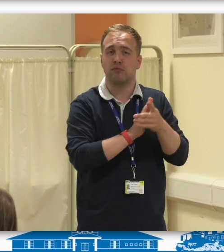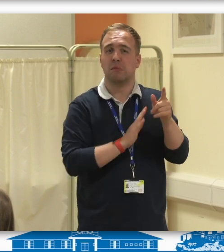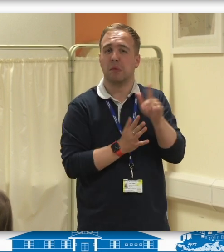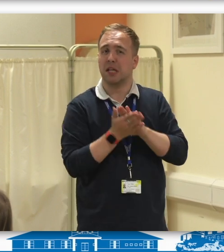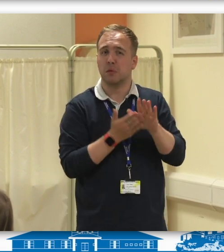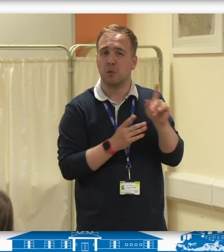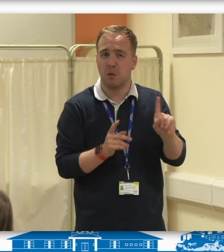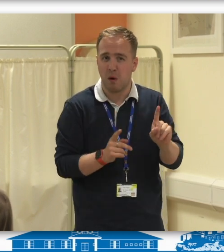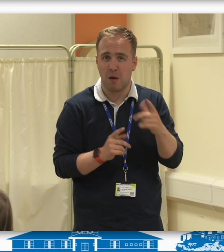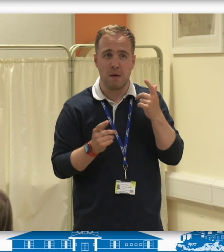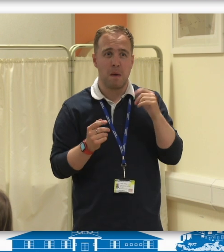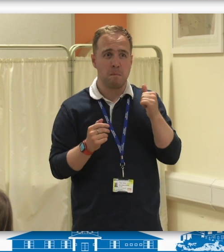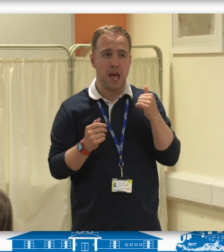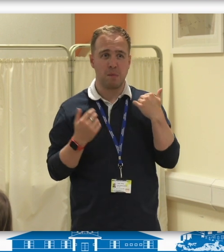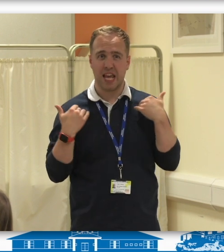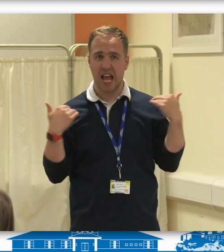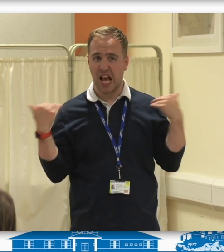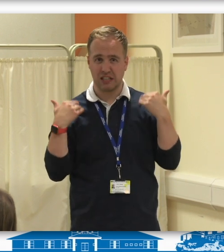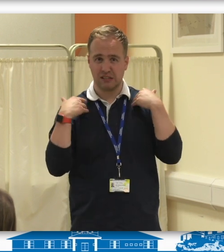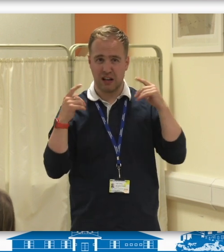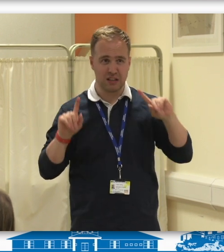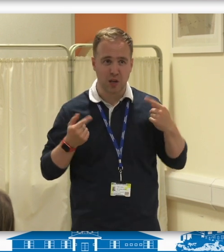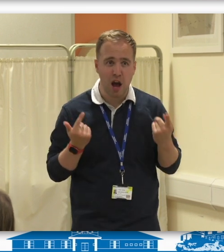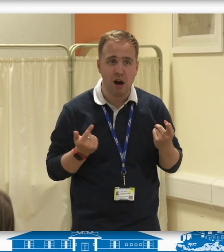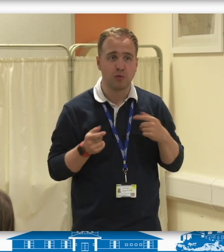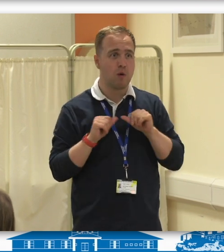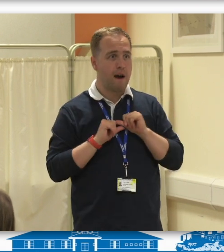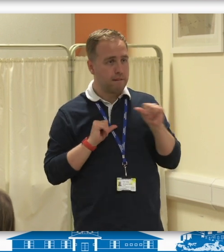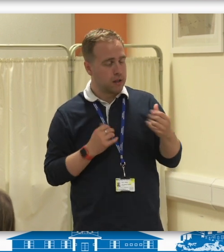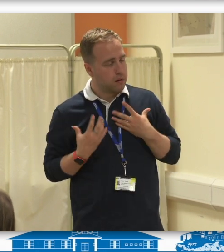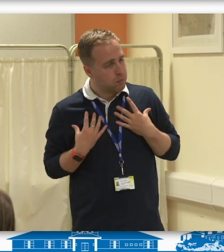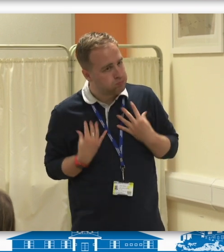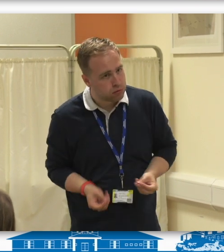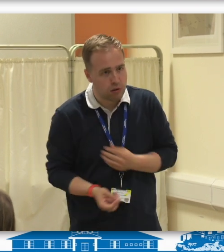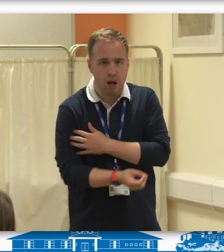may include exercise intolerance, post-exertional